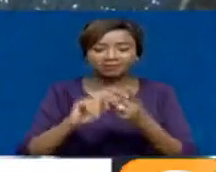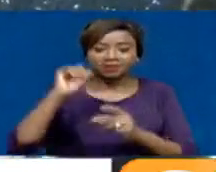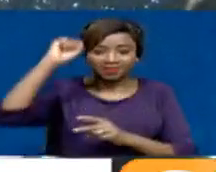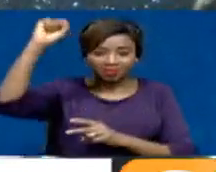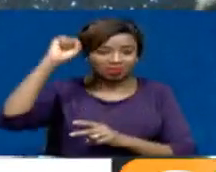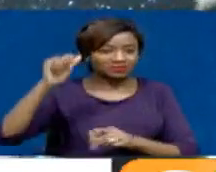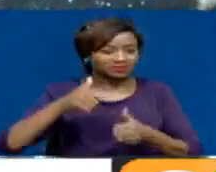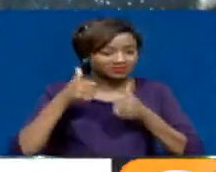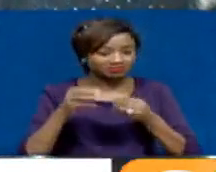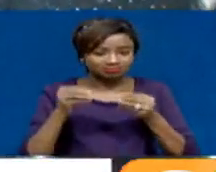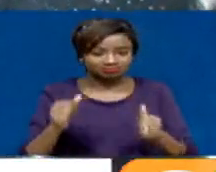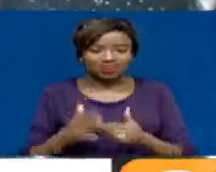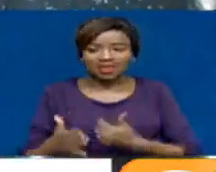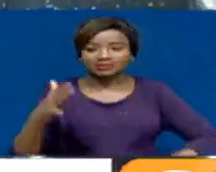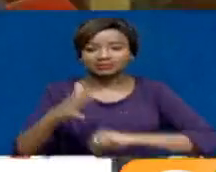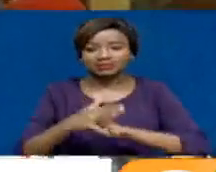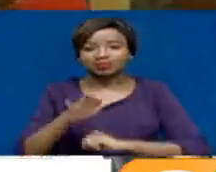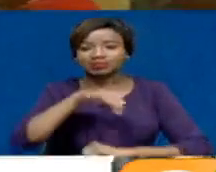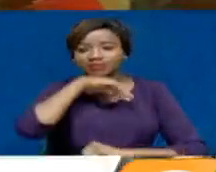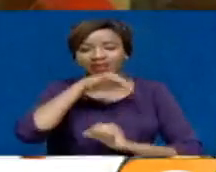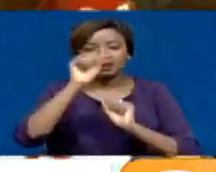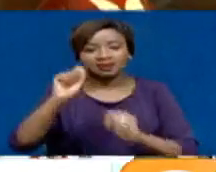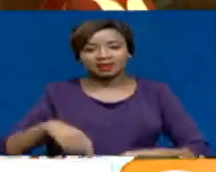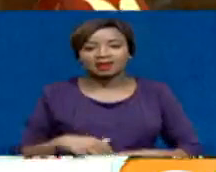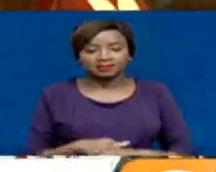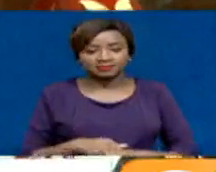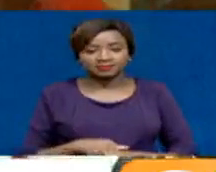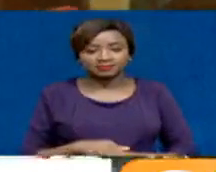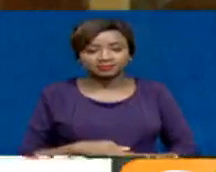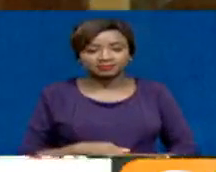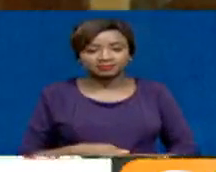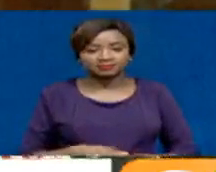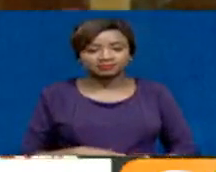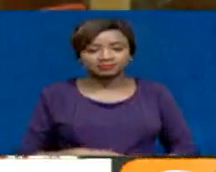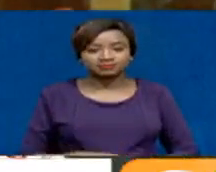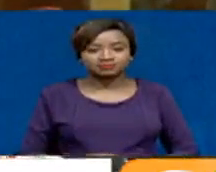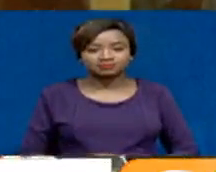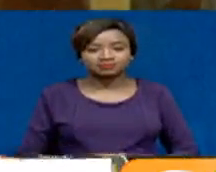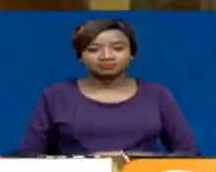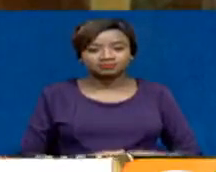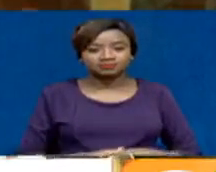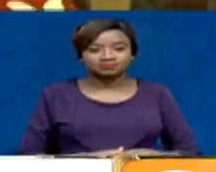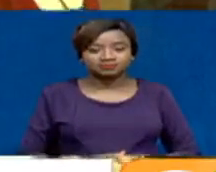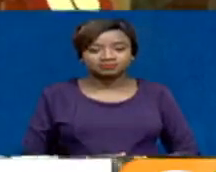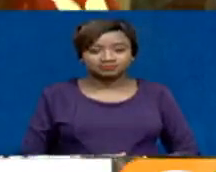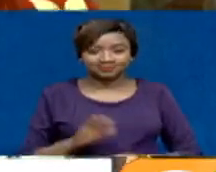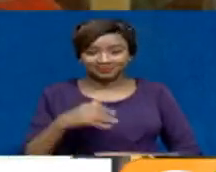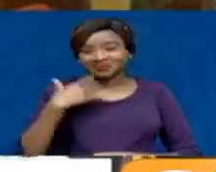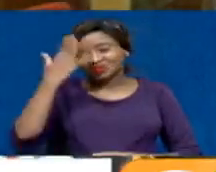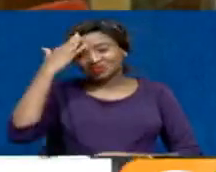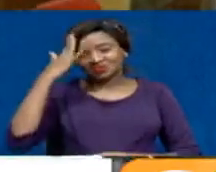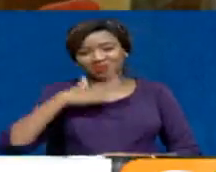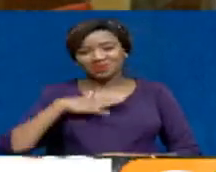atakayemsaidia Odinga kupambana na mawimbi ya serikali. Bring in a whole community to the table, and you know I come from a very